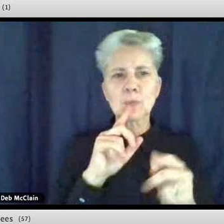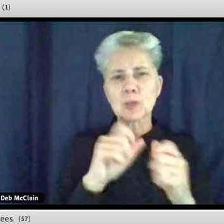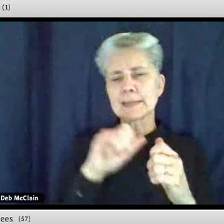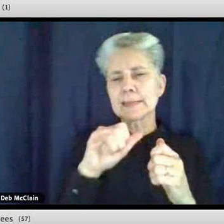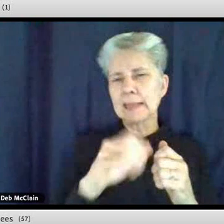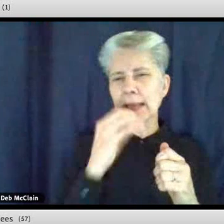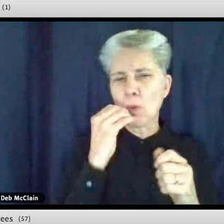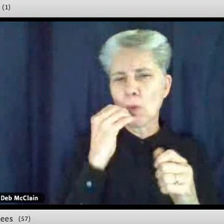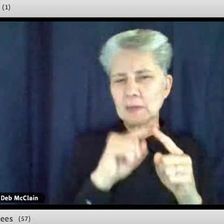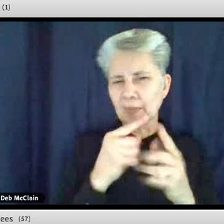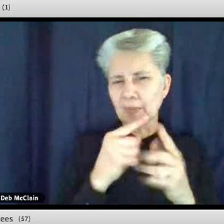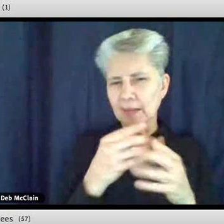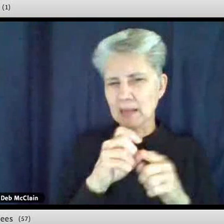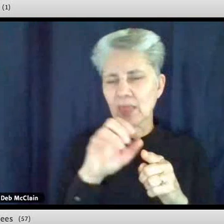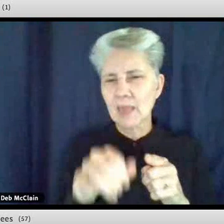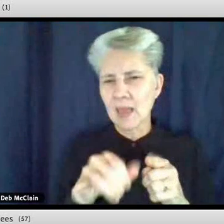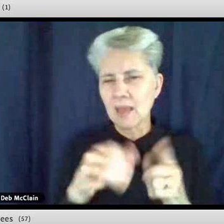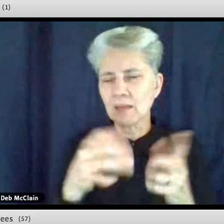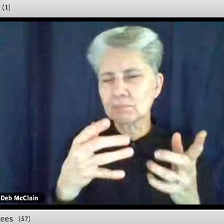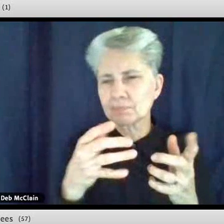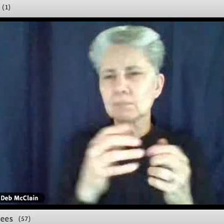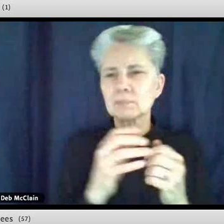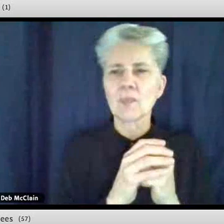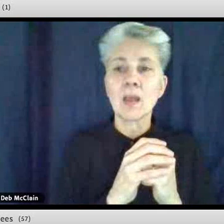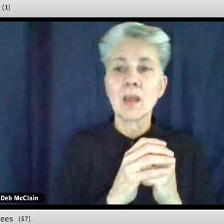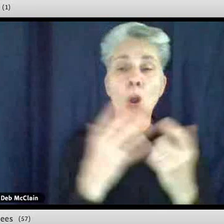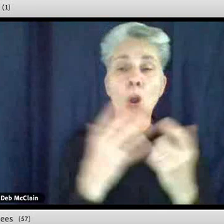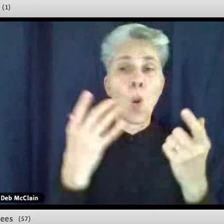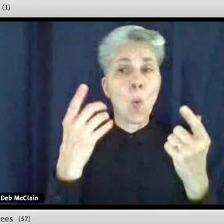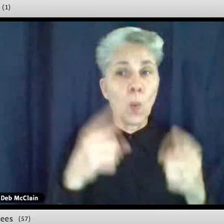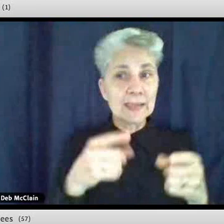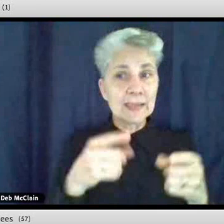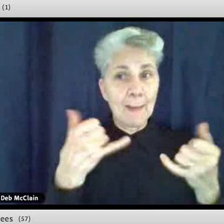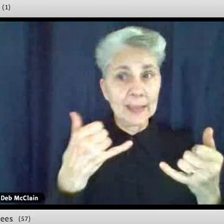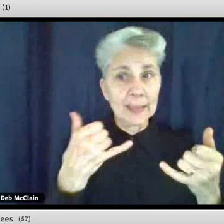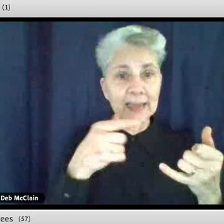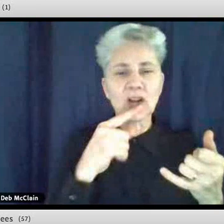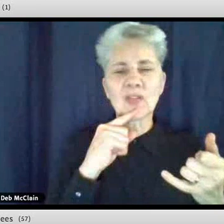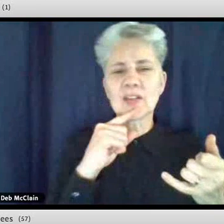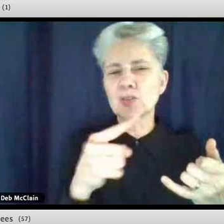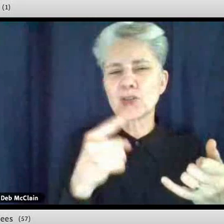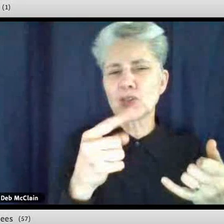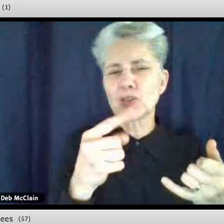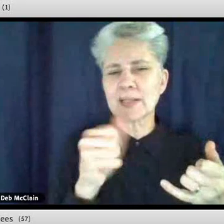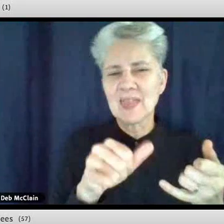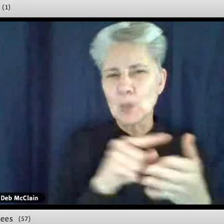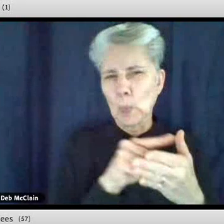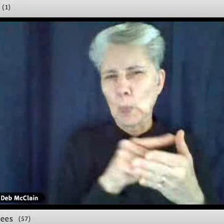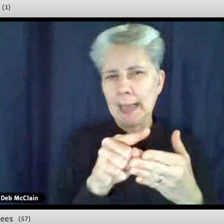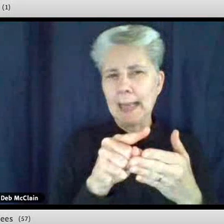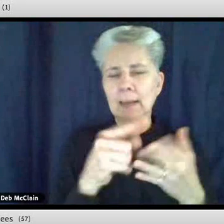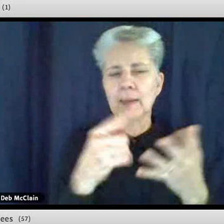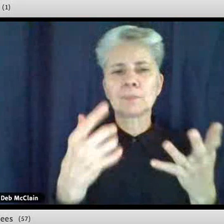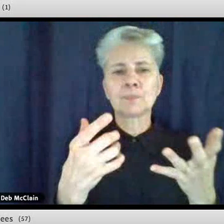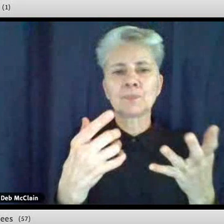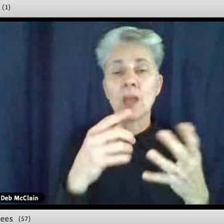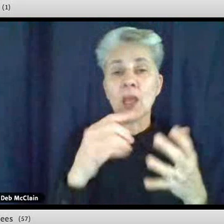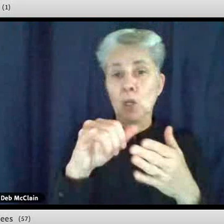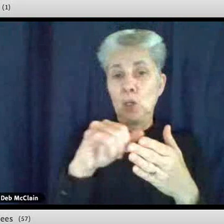that. And what's happening is, this is just this week, the New York